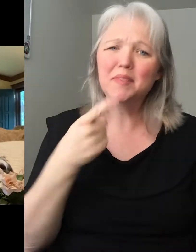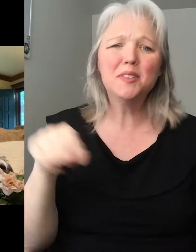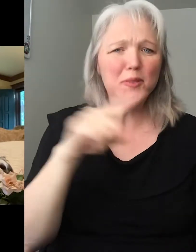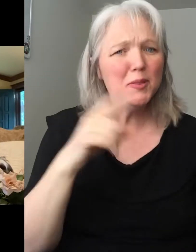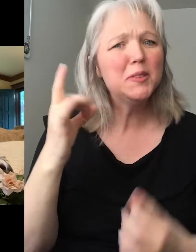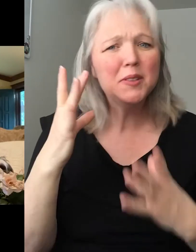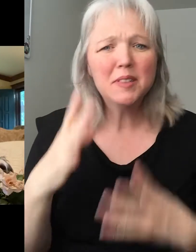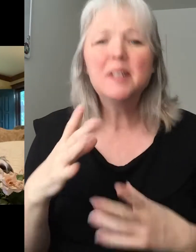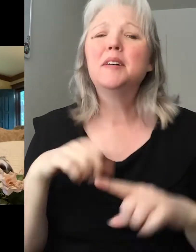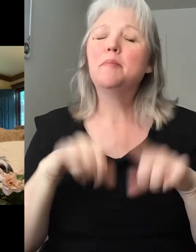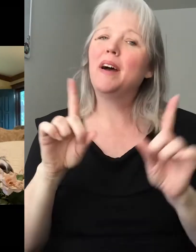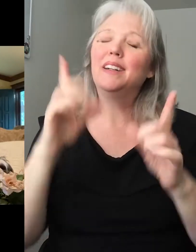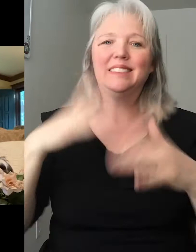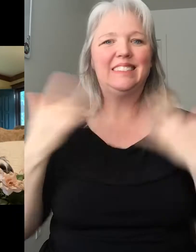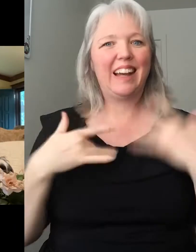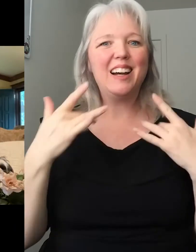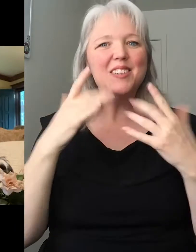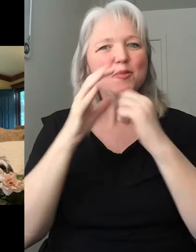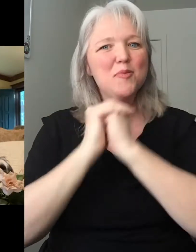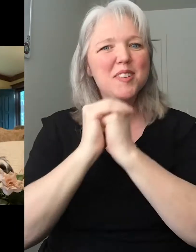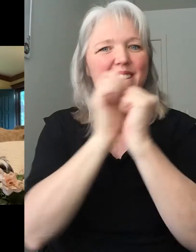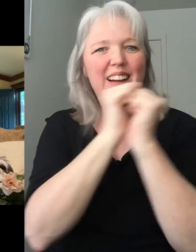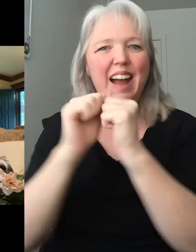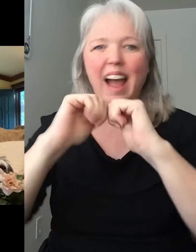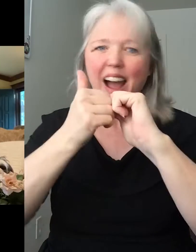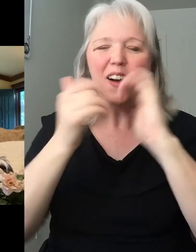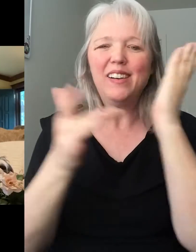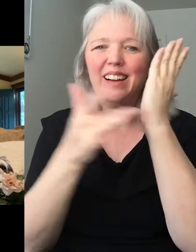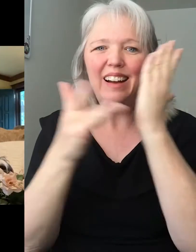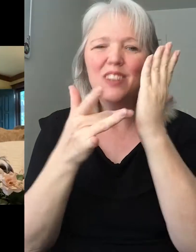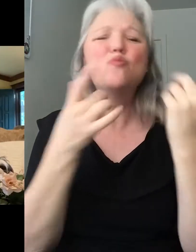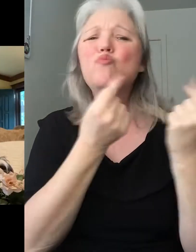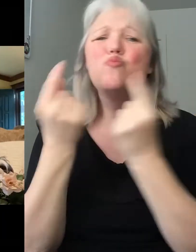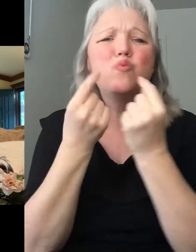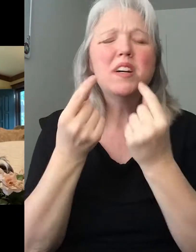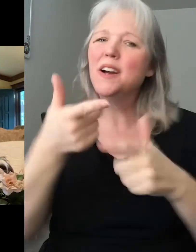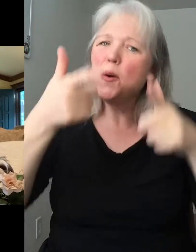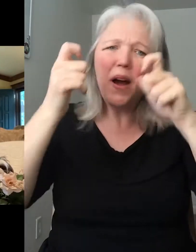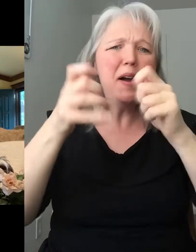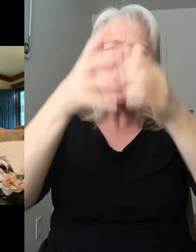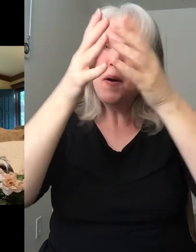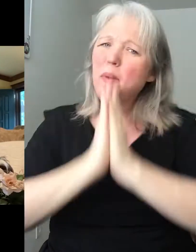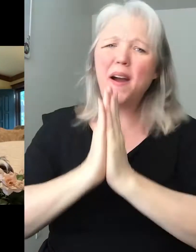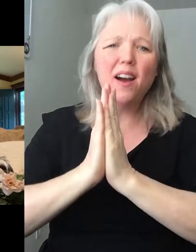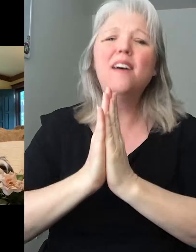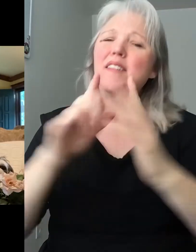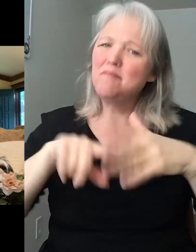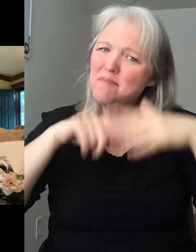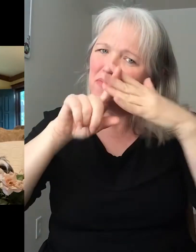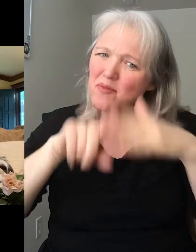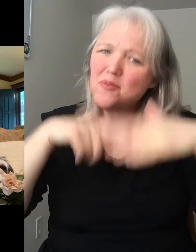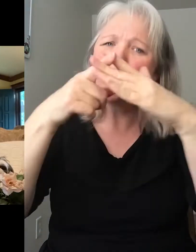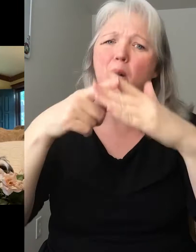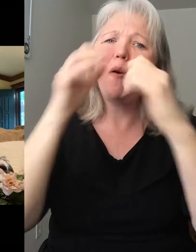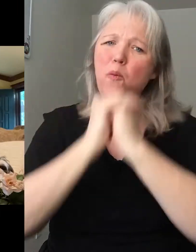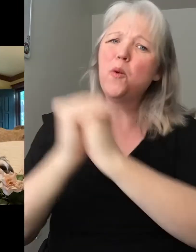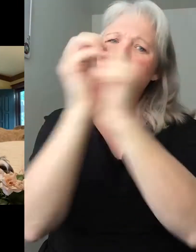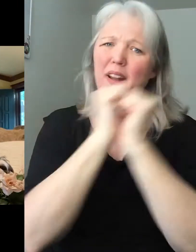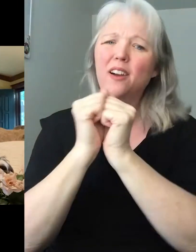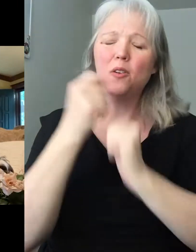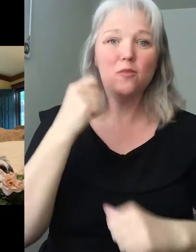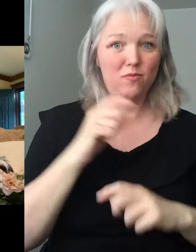worship with you via technology. So what we would like to do is say a quick prayer with you, and then let's begin our worship time together.